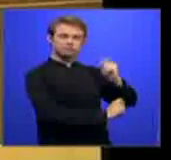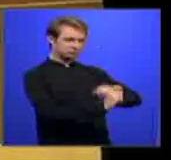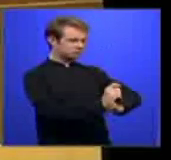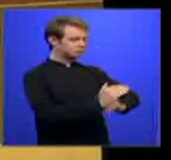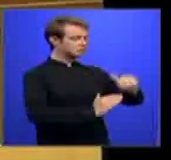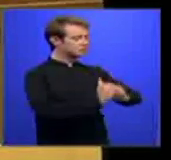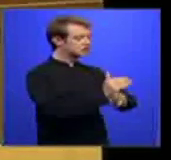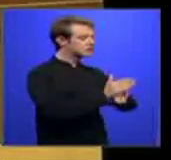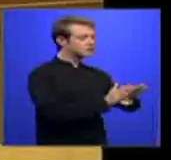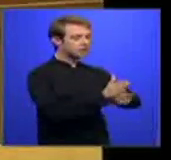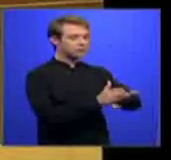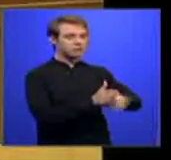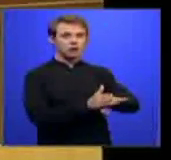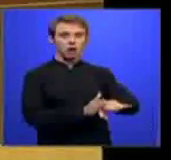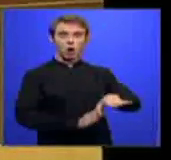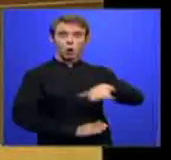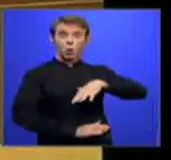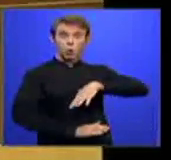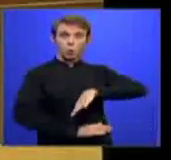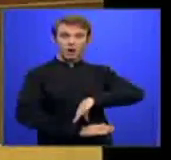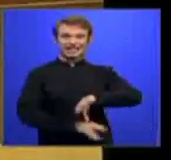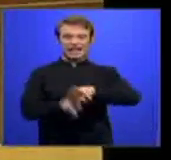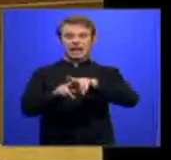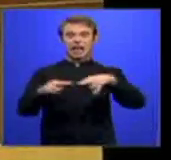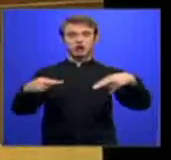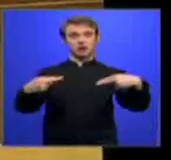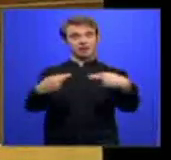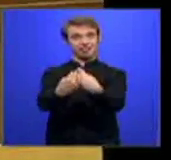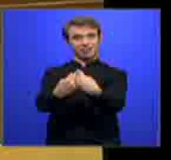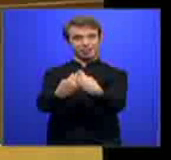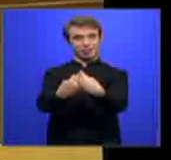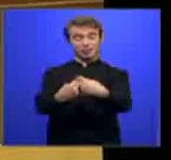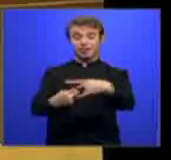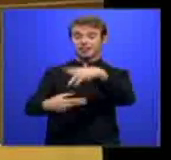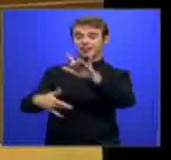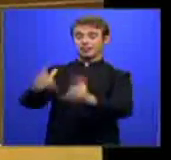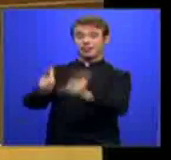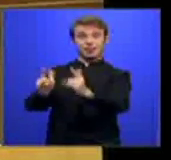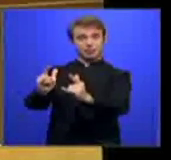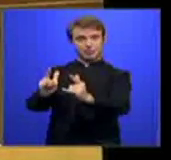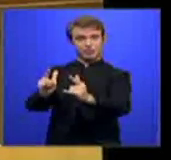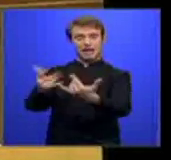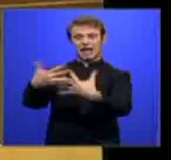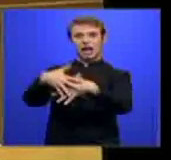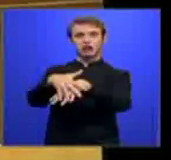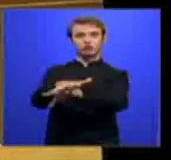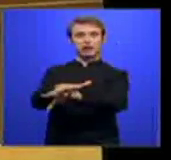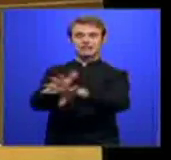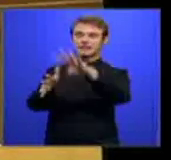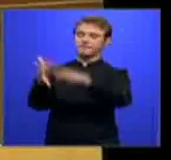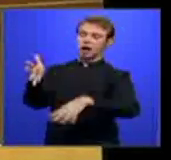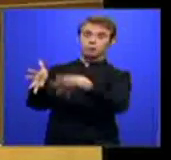national integrated urban development framework to assist municipalities to